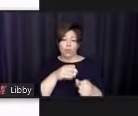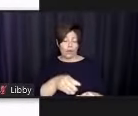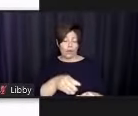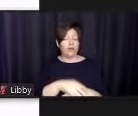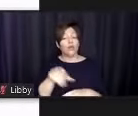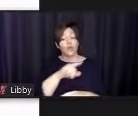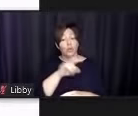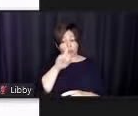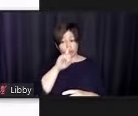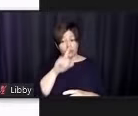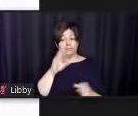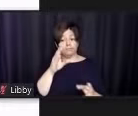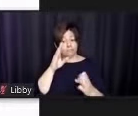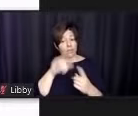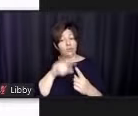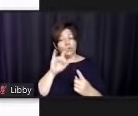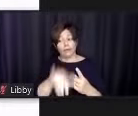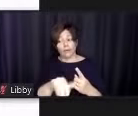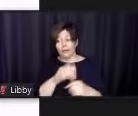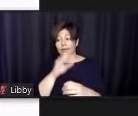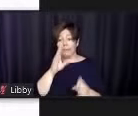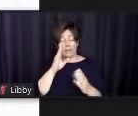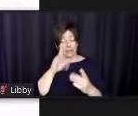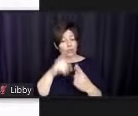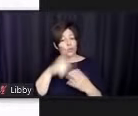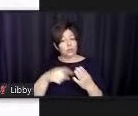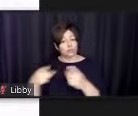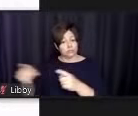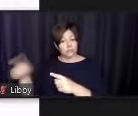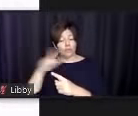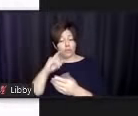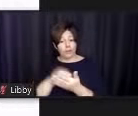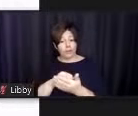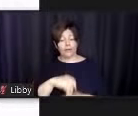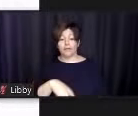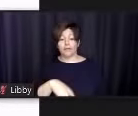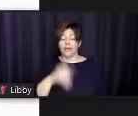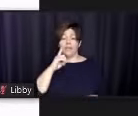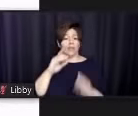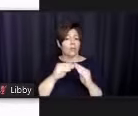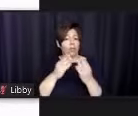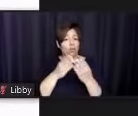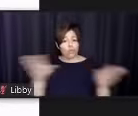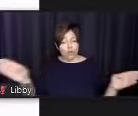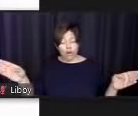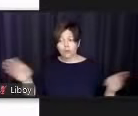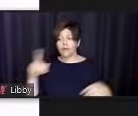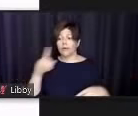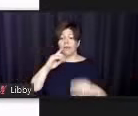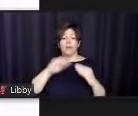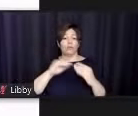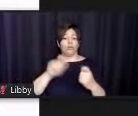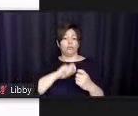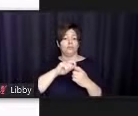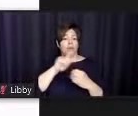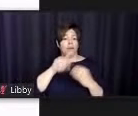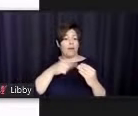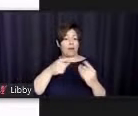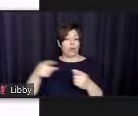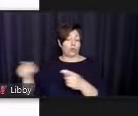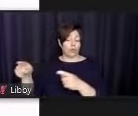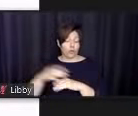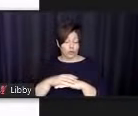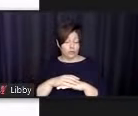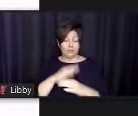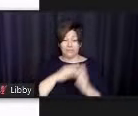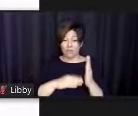to pay attention to this and pay attention to what's going on with it. Think very broadly and think very specifically about what's going on. Too often